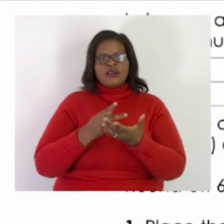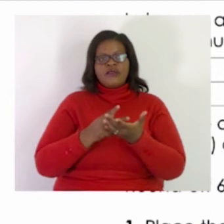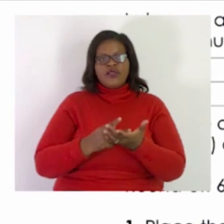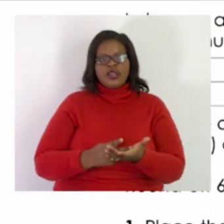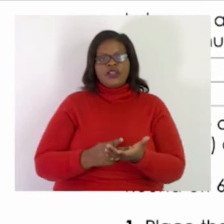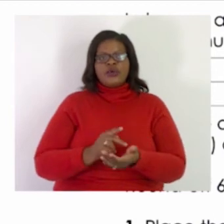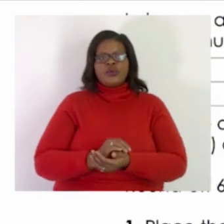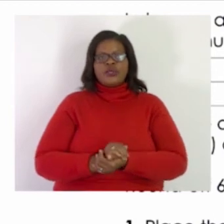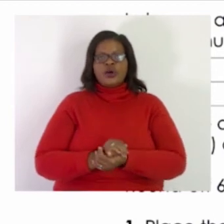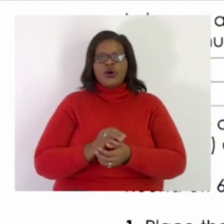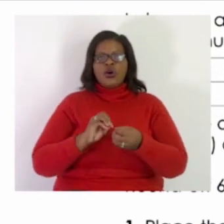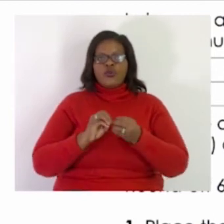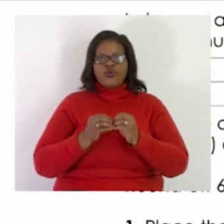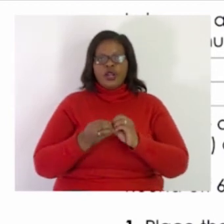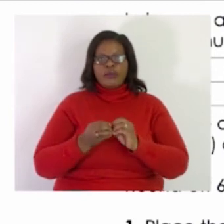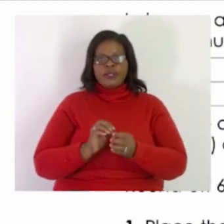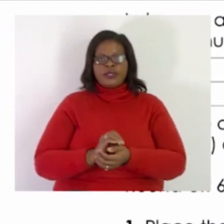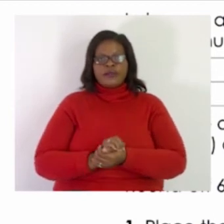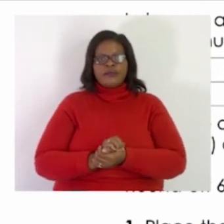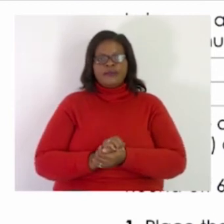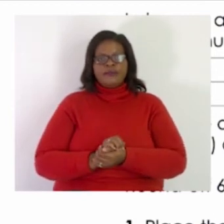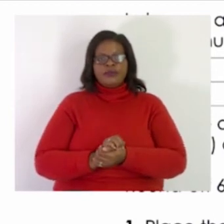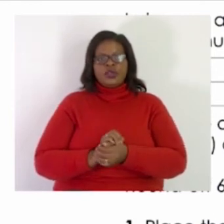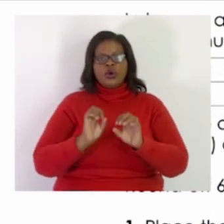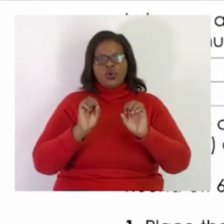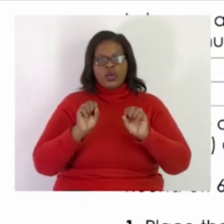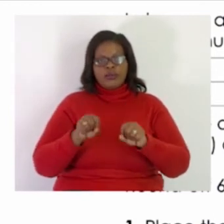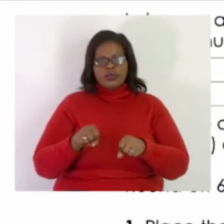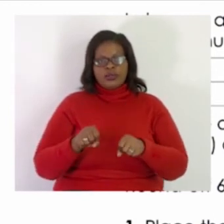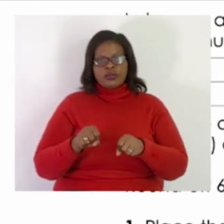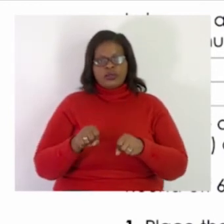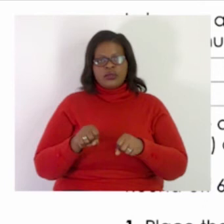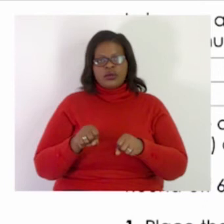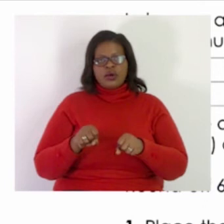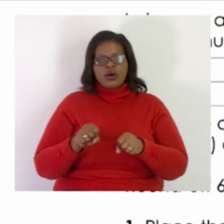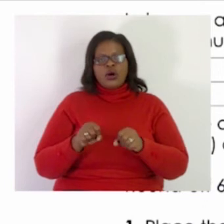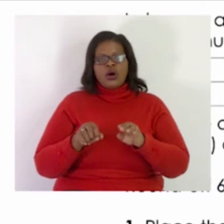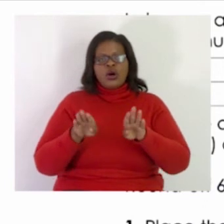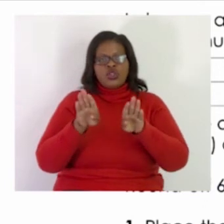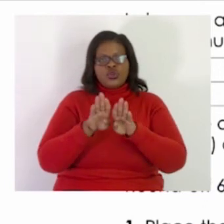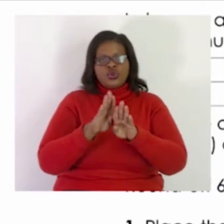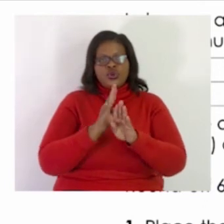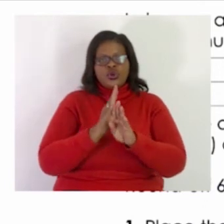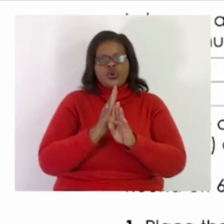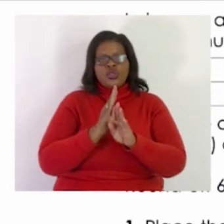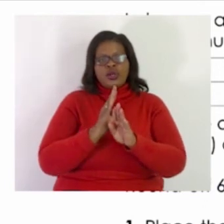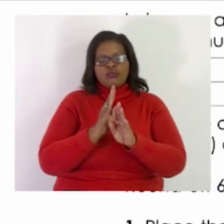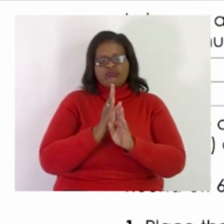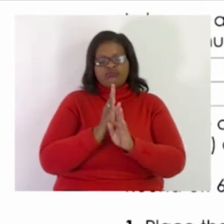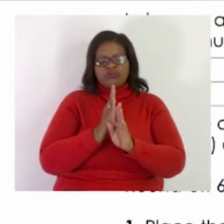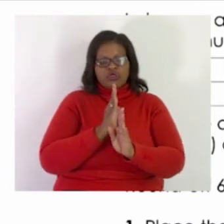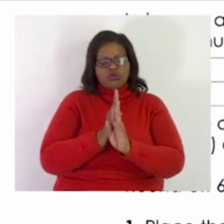the numbers. We need to make a little of correction there. At